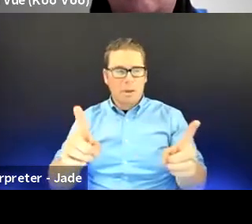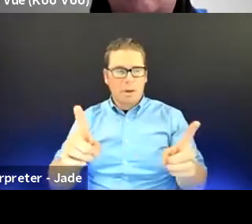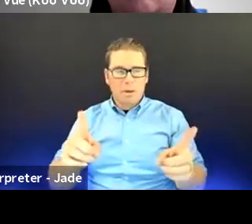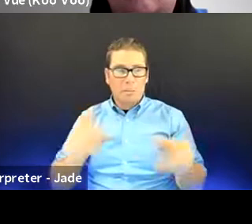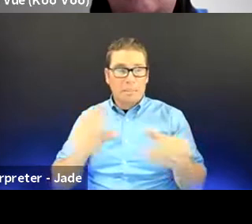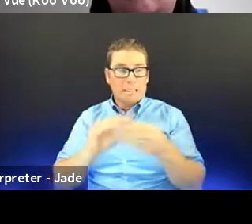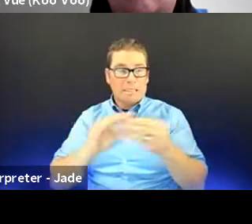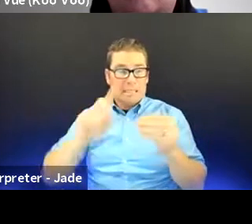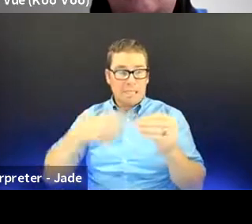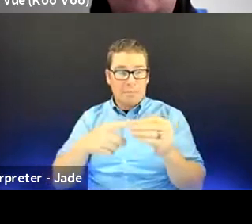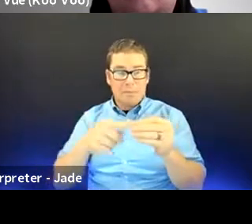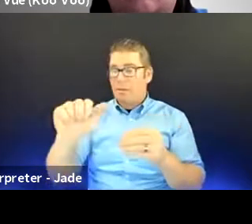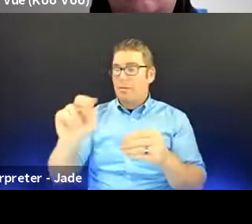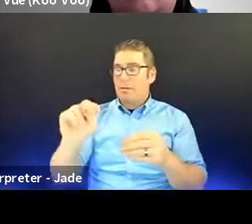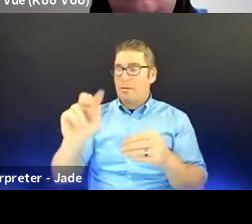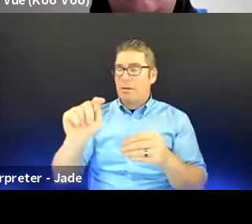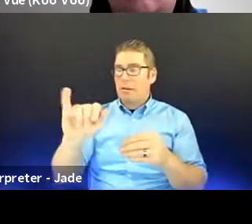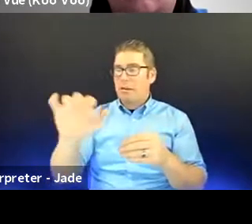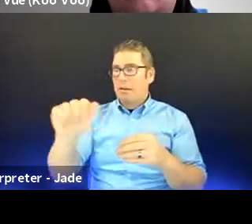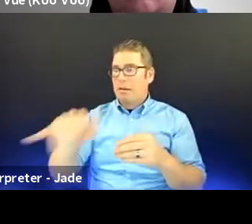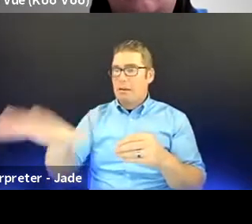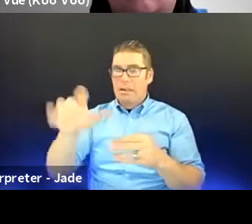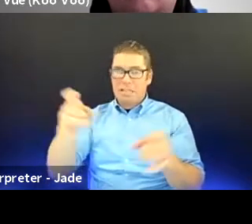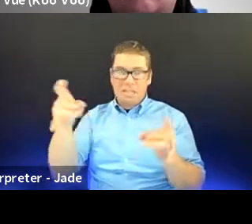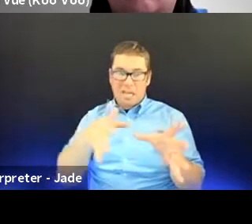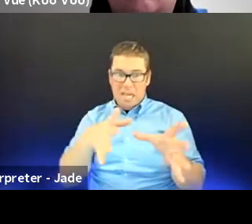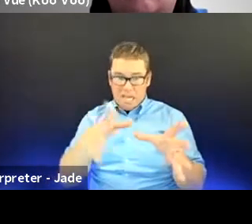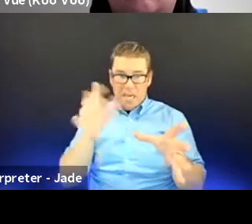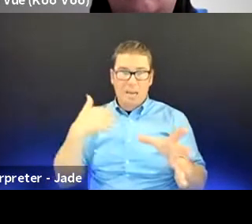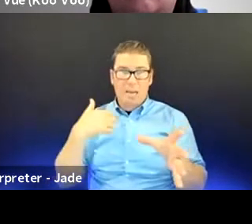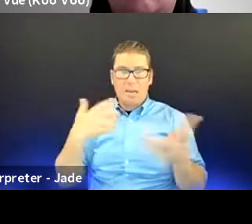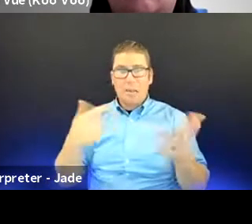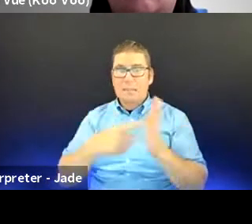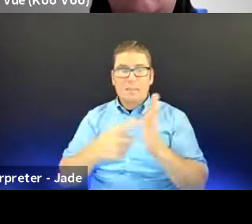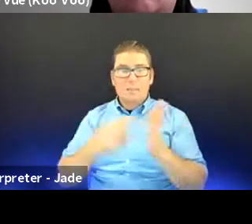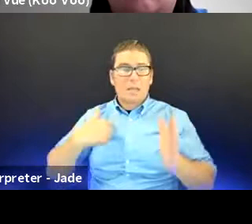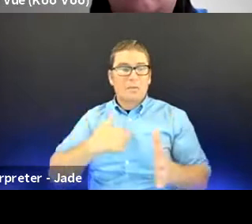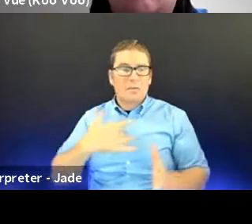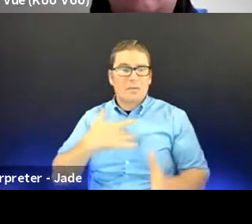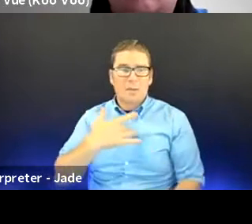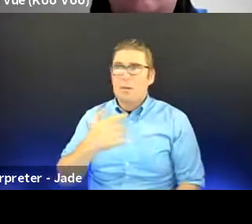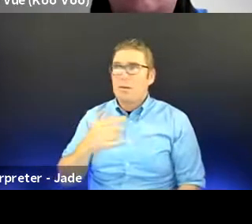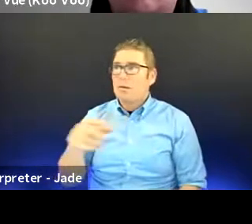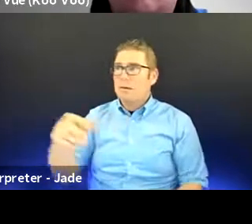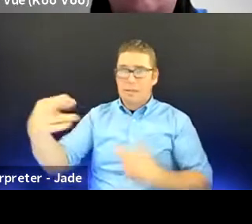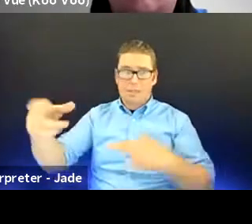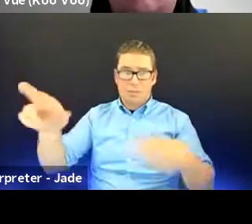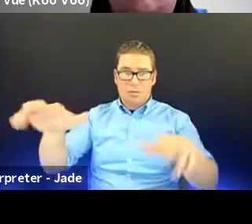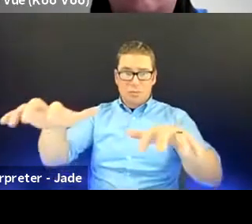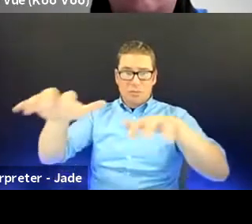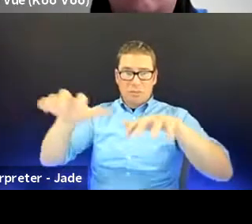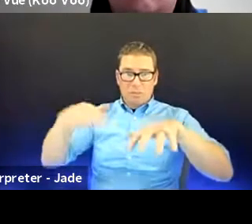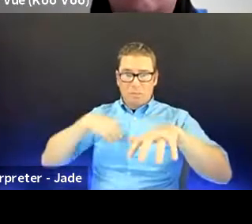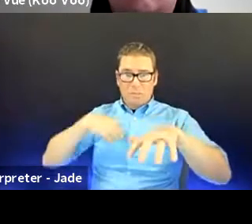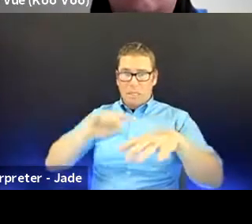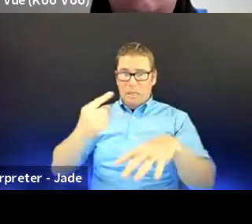think we need to be able to say it, even though we may have that feeling, I'm the only Asian in the room, and I'm gonna have to be the one to